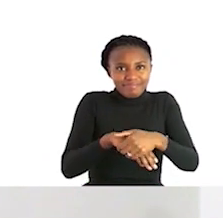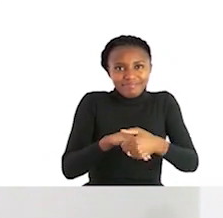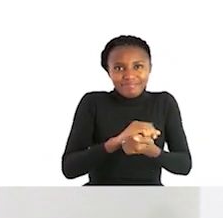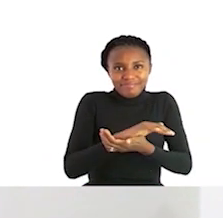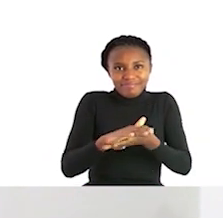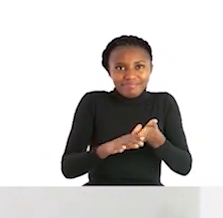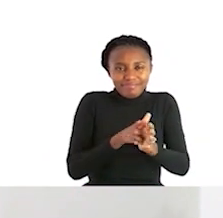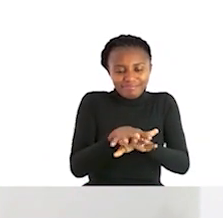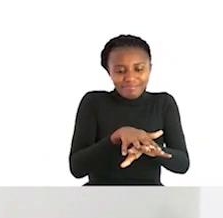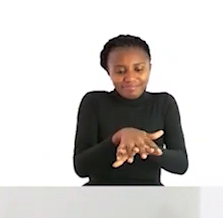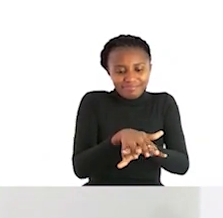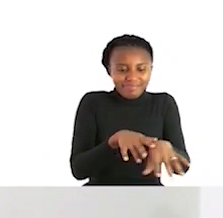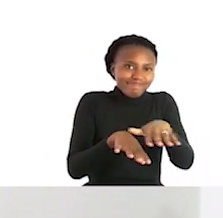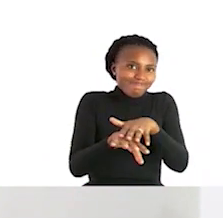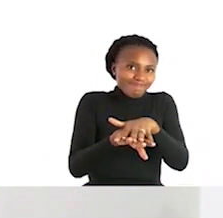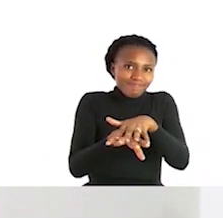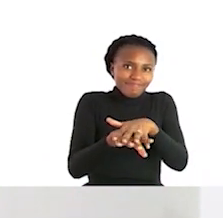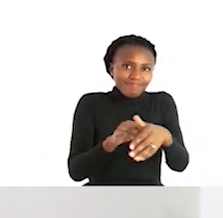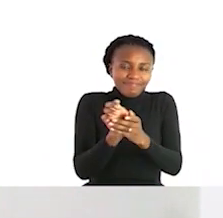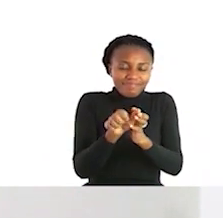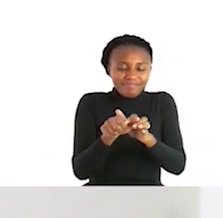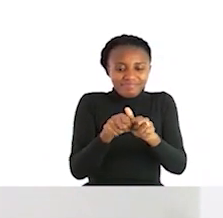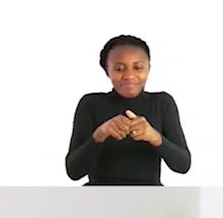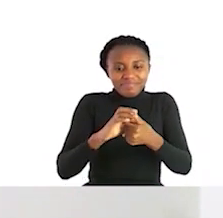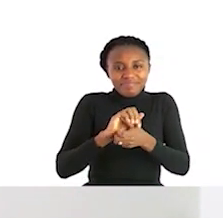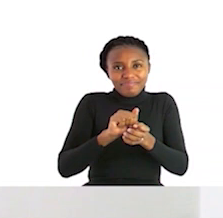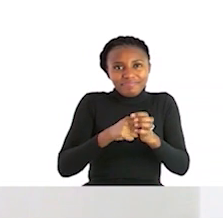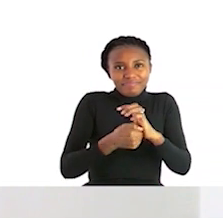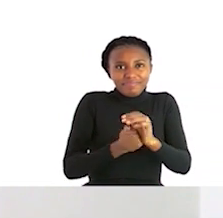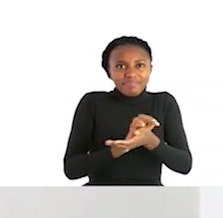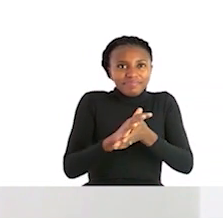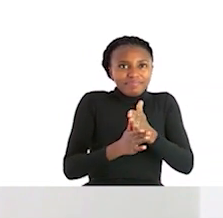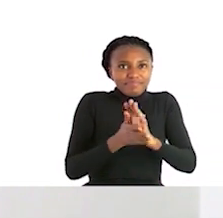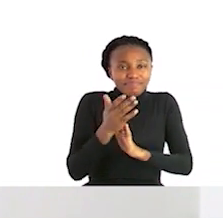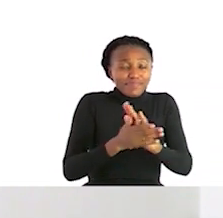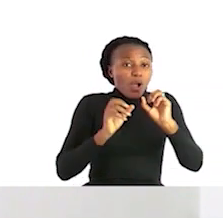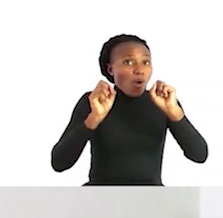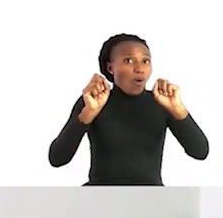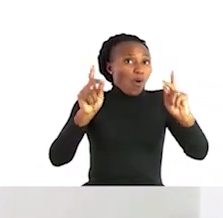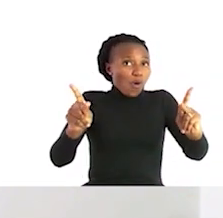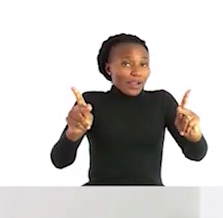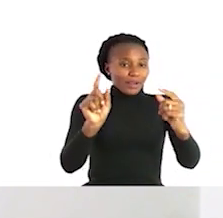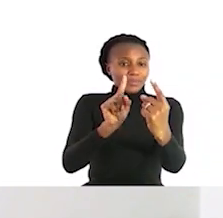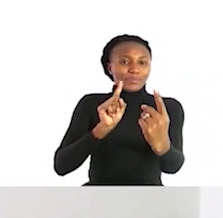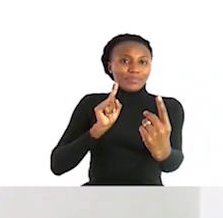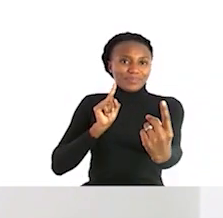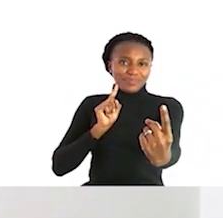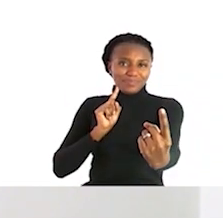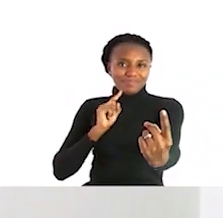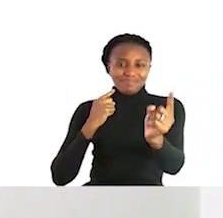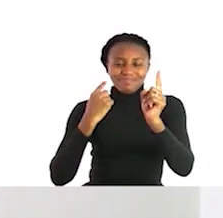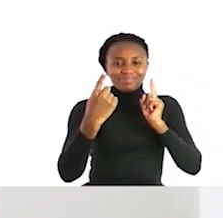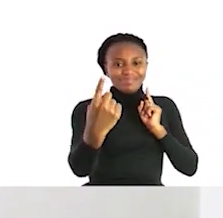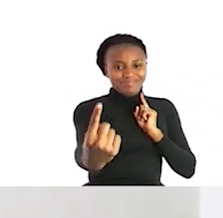thoroughly, in and so on top of your hands, around your thumb. Okay, and then we do the distance drill. Make sure that